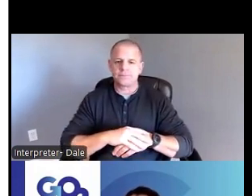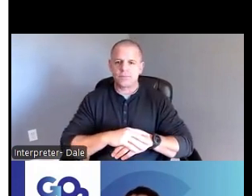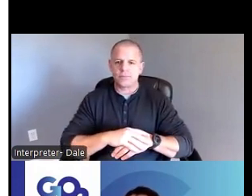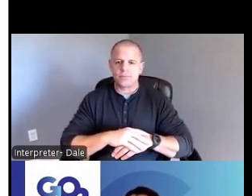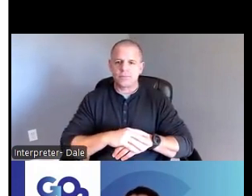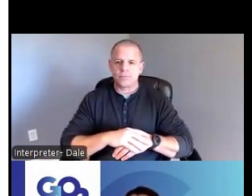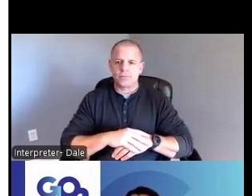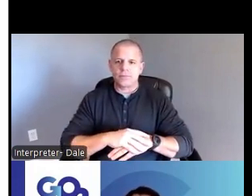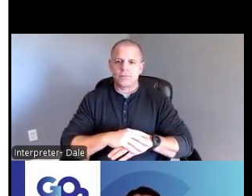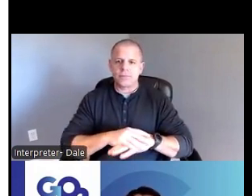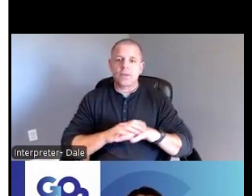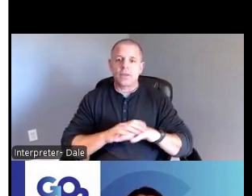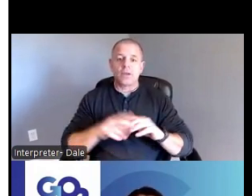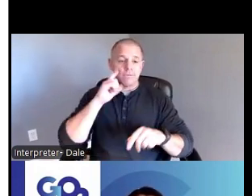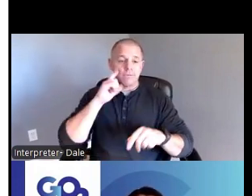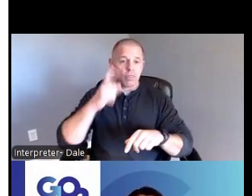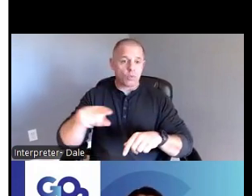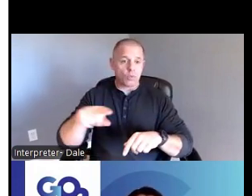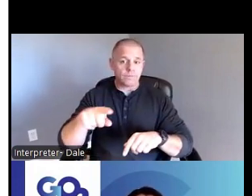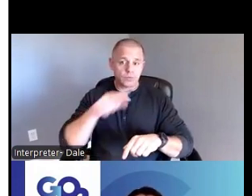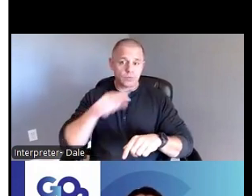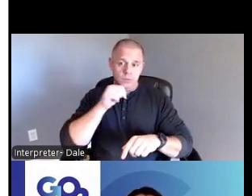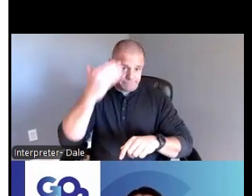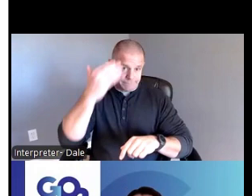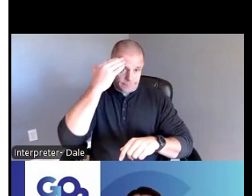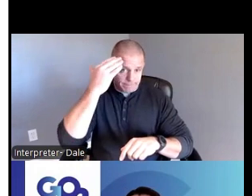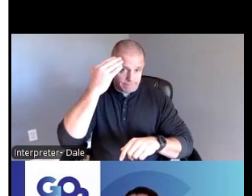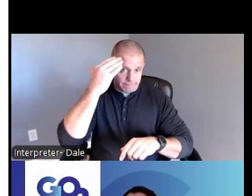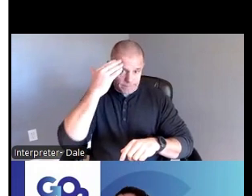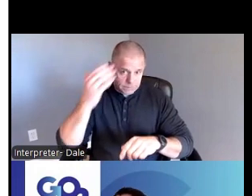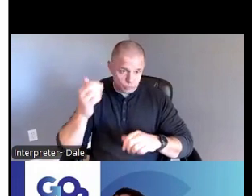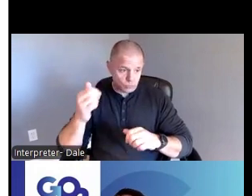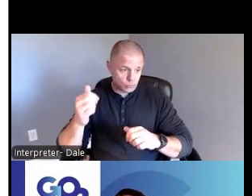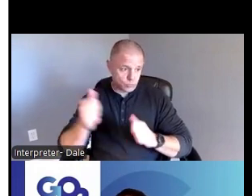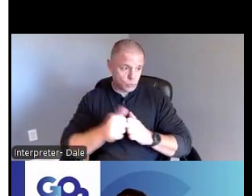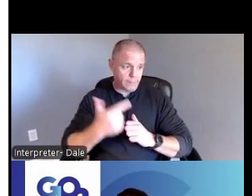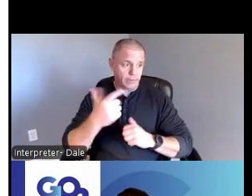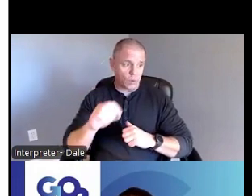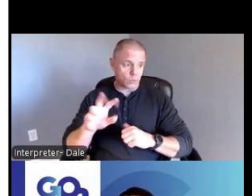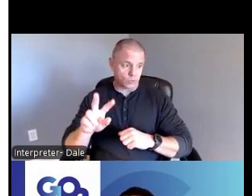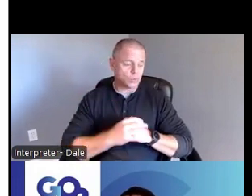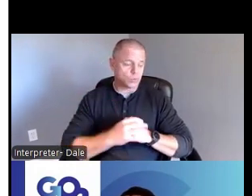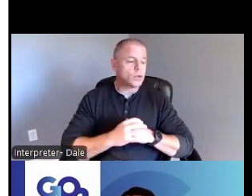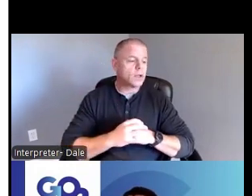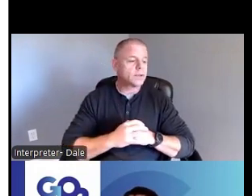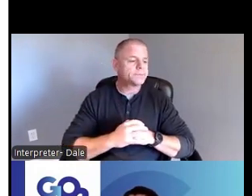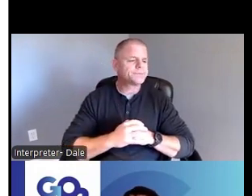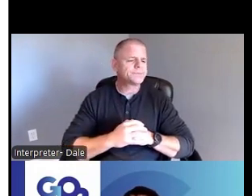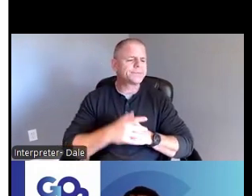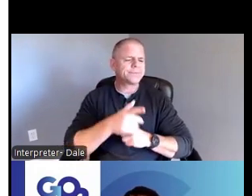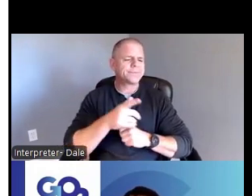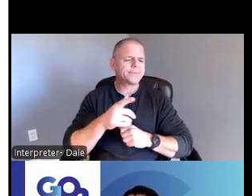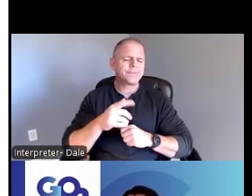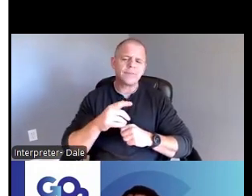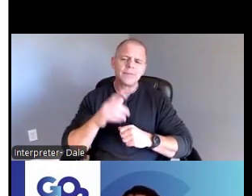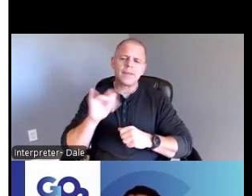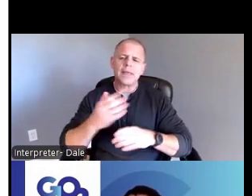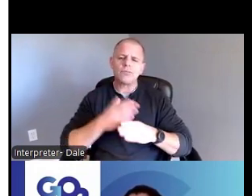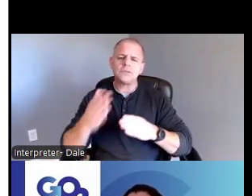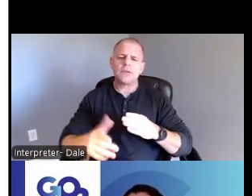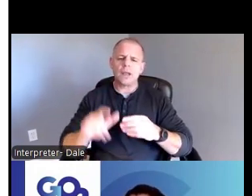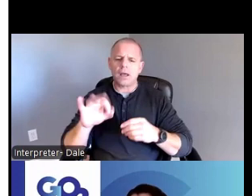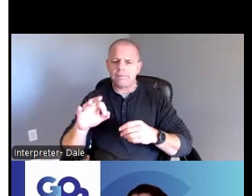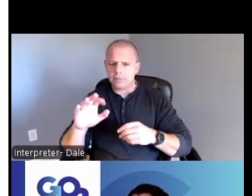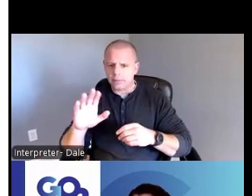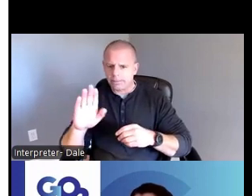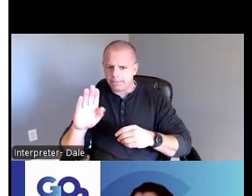For those of you not familiar with Go-To, Go-To is the result of the Bonnie Alderio Foundation